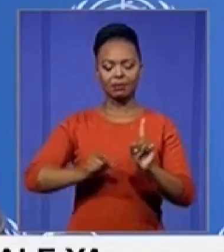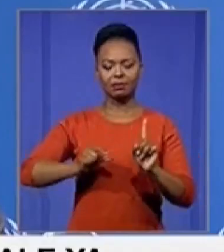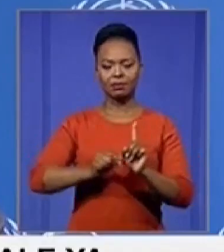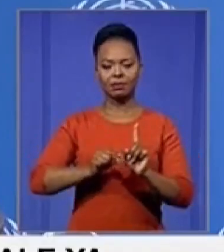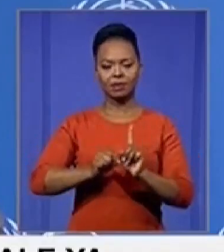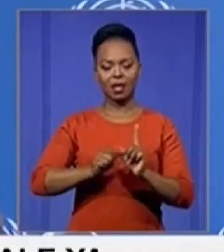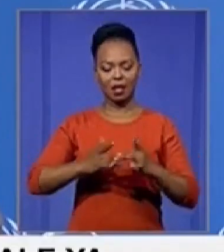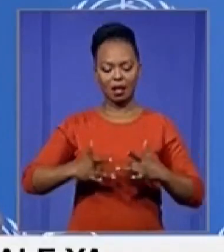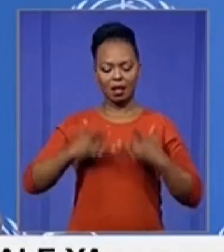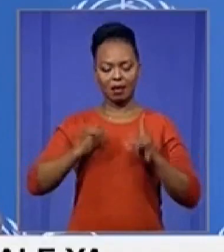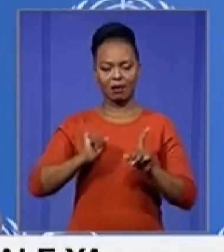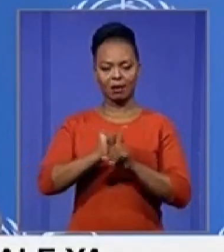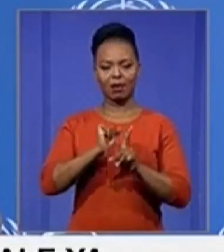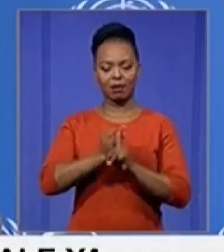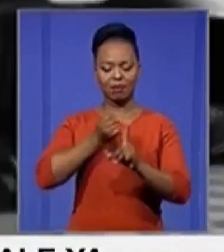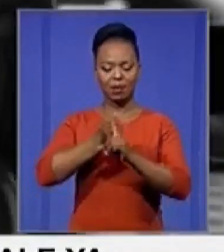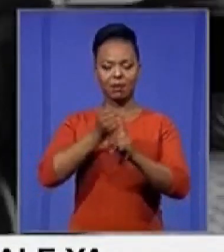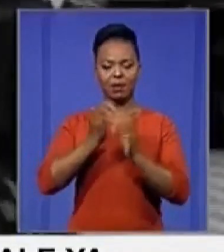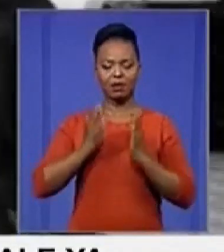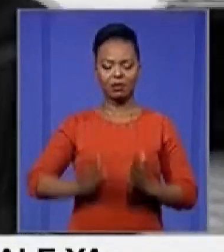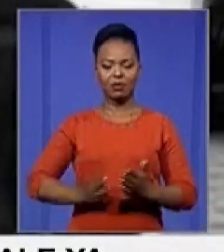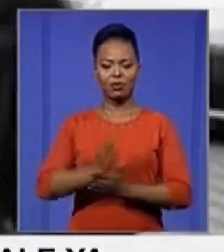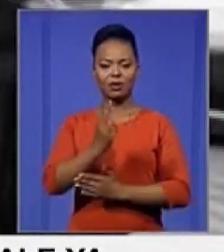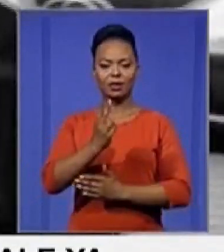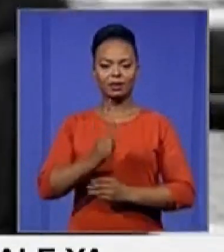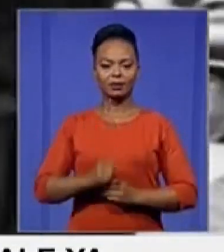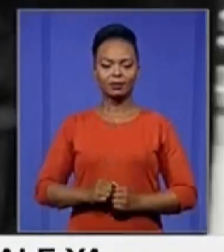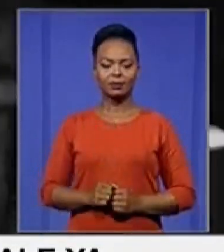his life fighting for human rights.